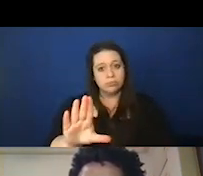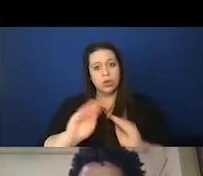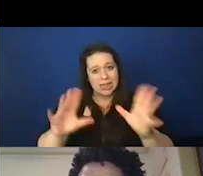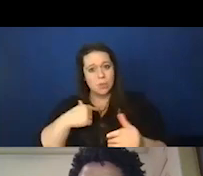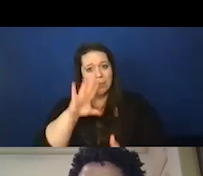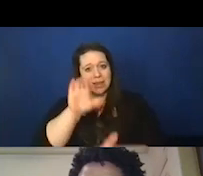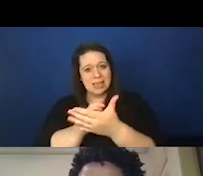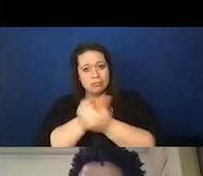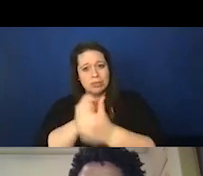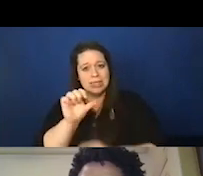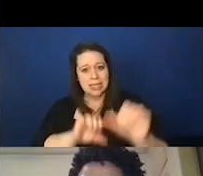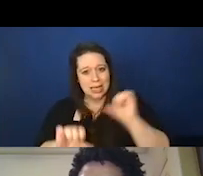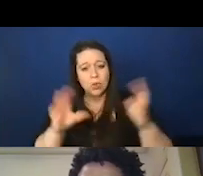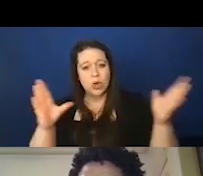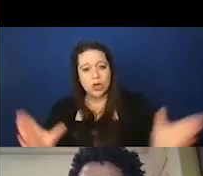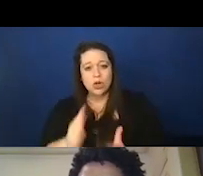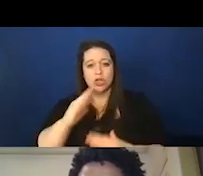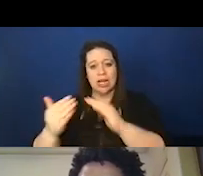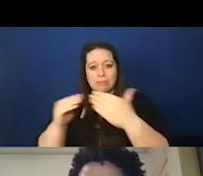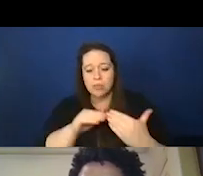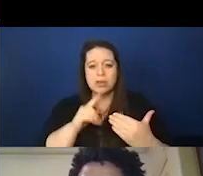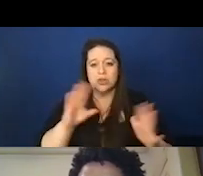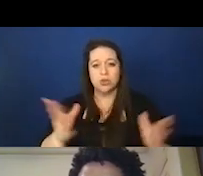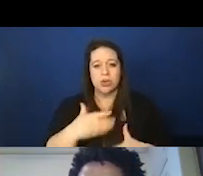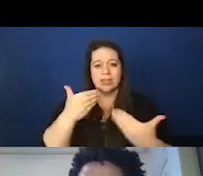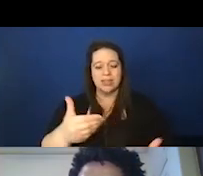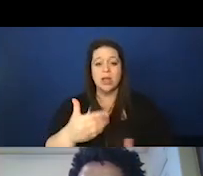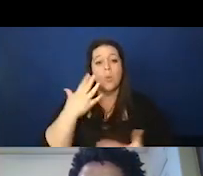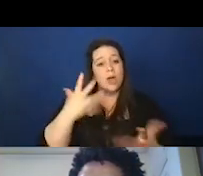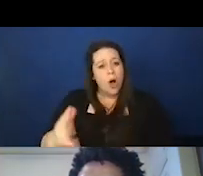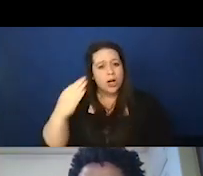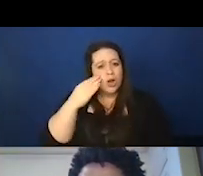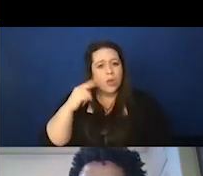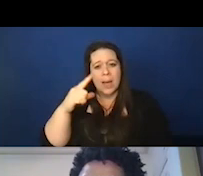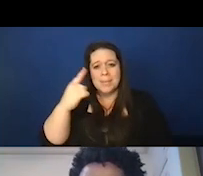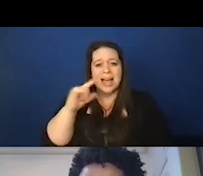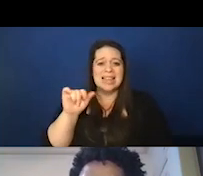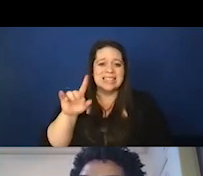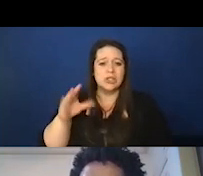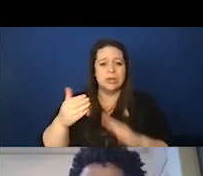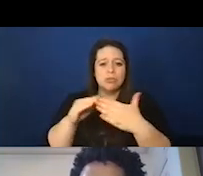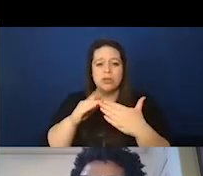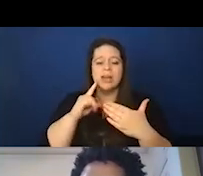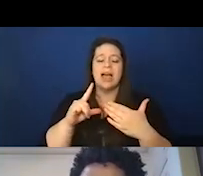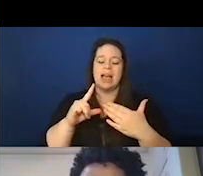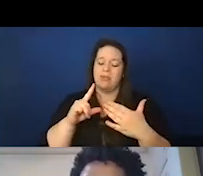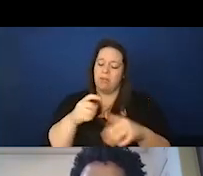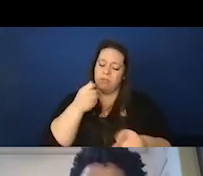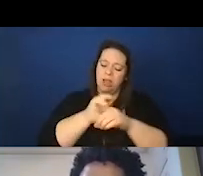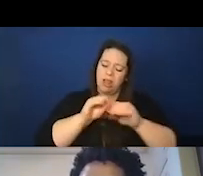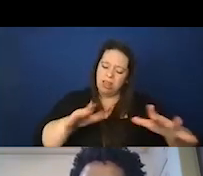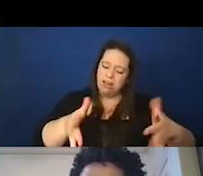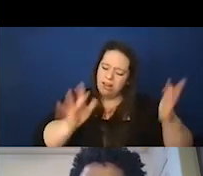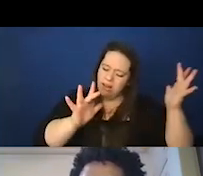Latinos in particular to get this, because we know Blacks and Latinos have been hammered by, this virus.